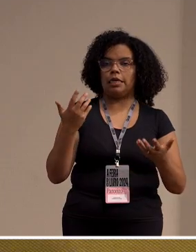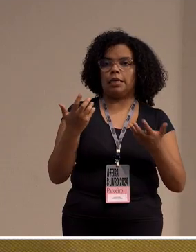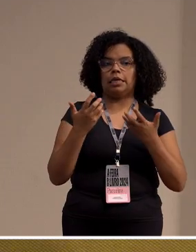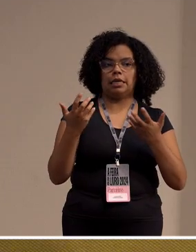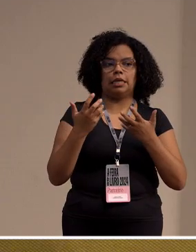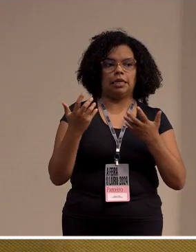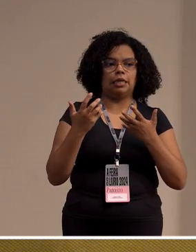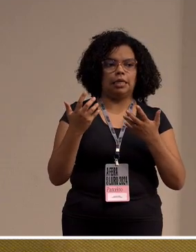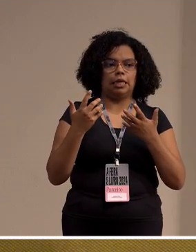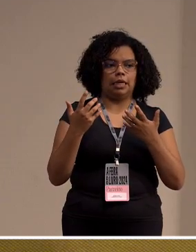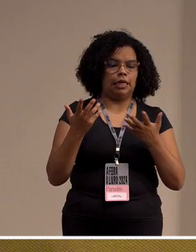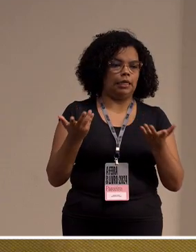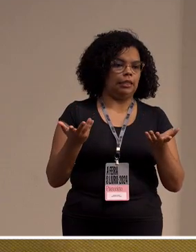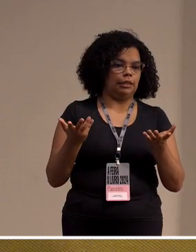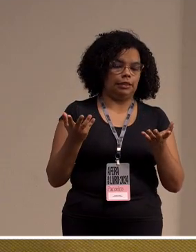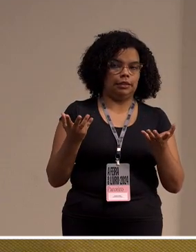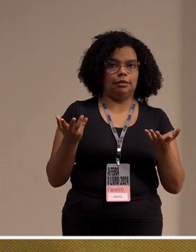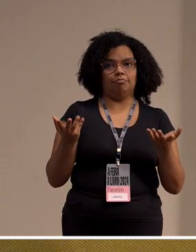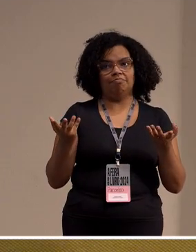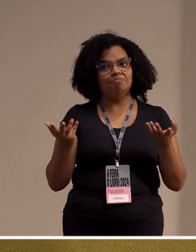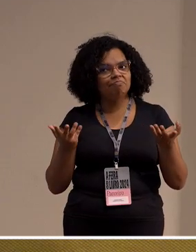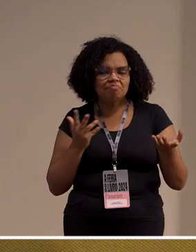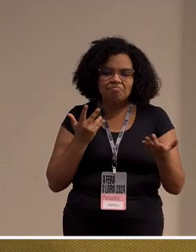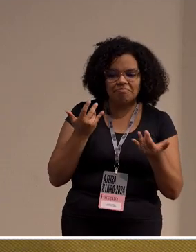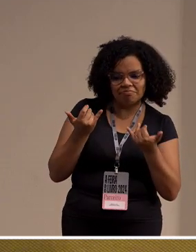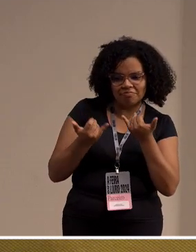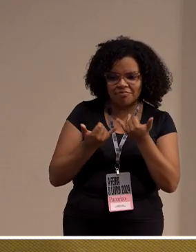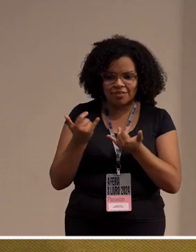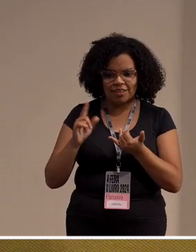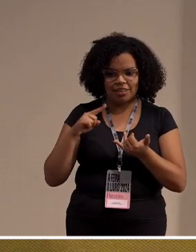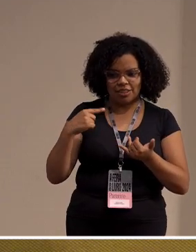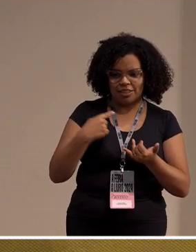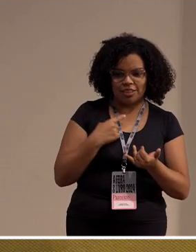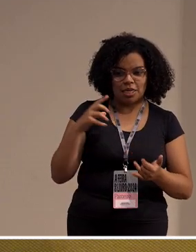We're a book-loving house, and so